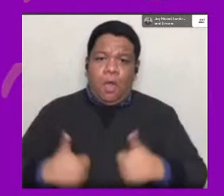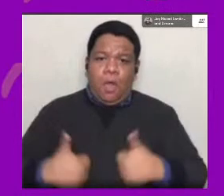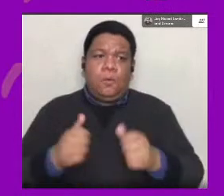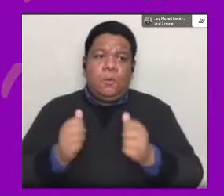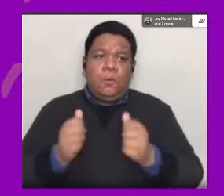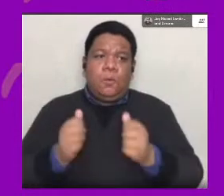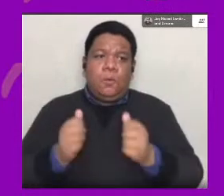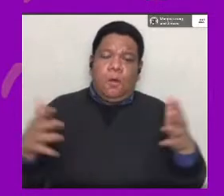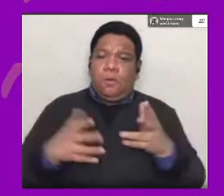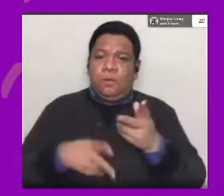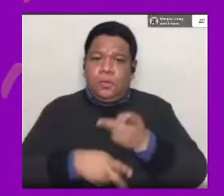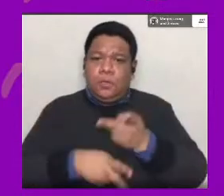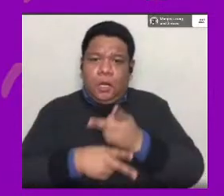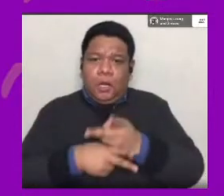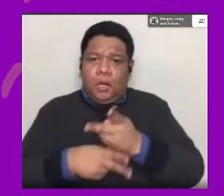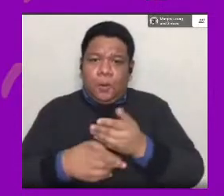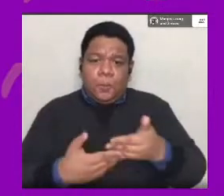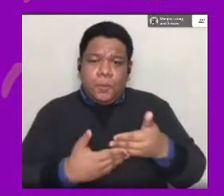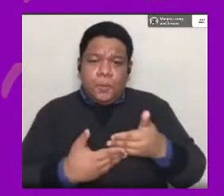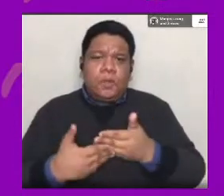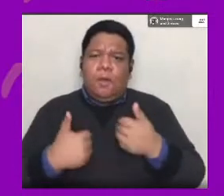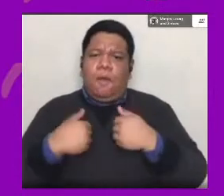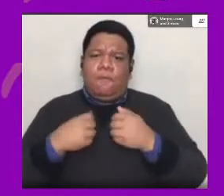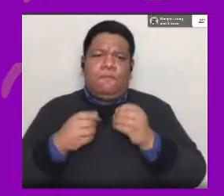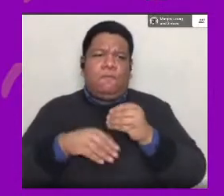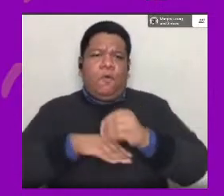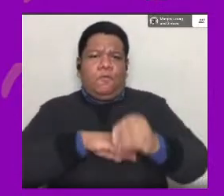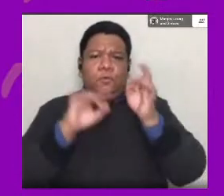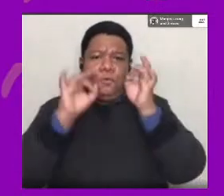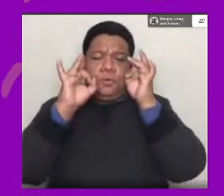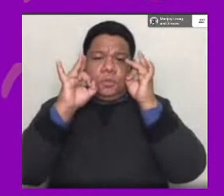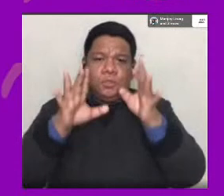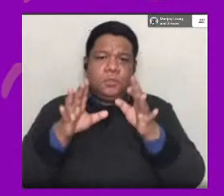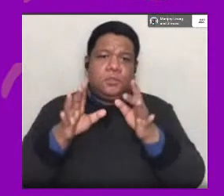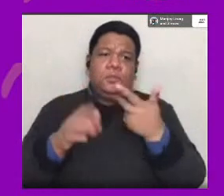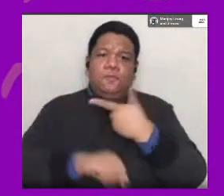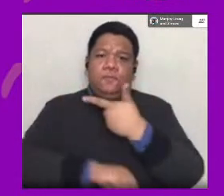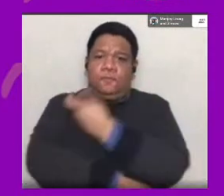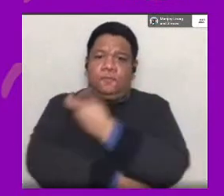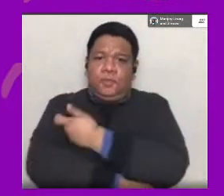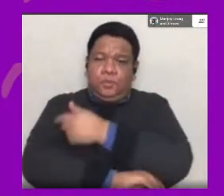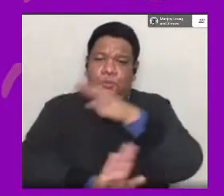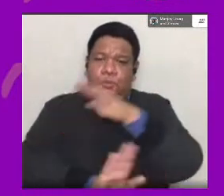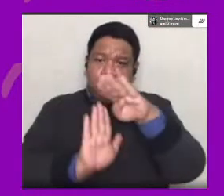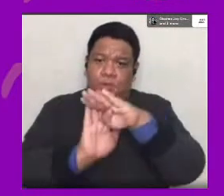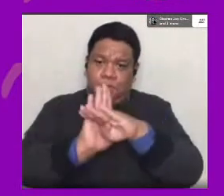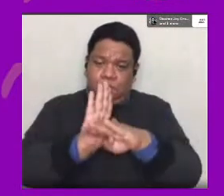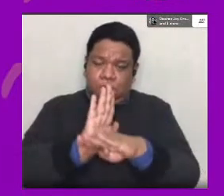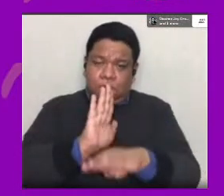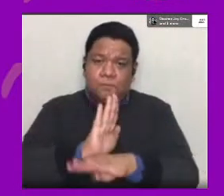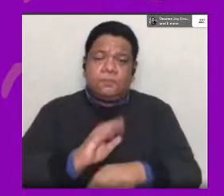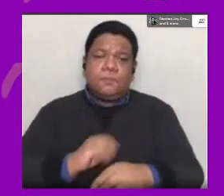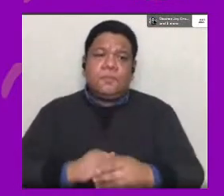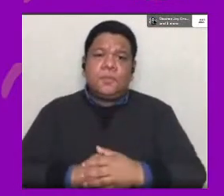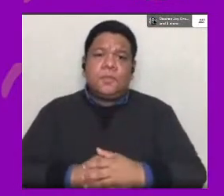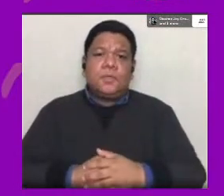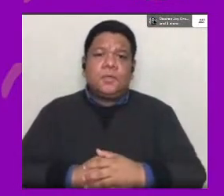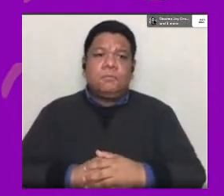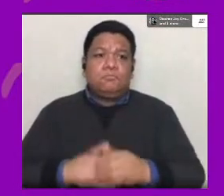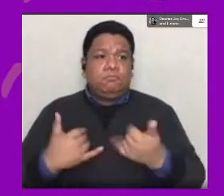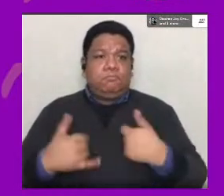childcare, and any other risk factors of our vaccination lists. And as we